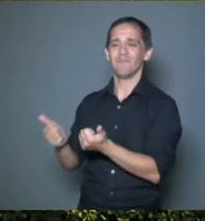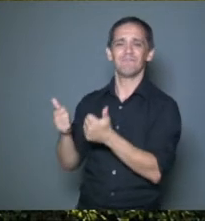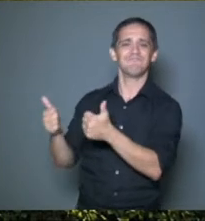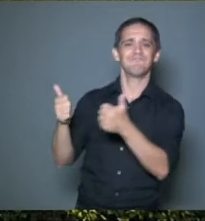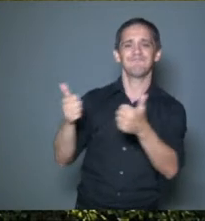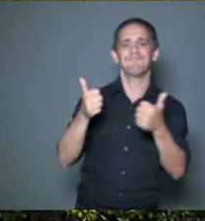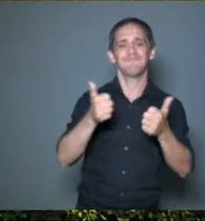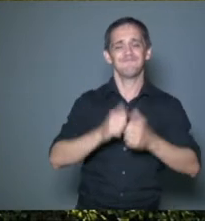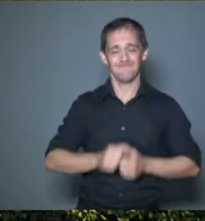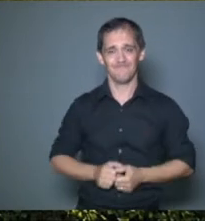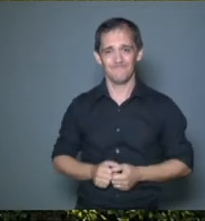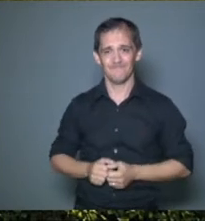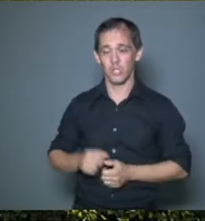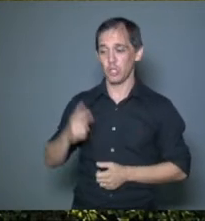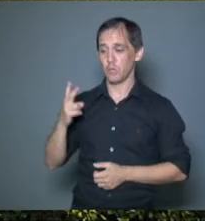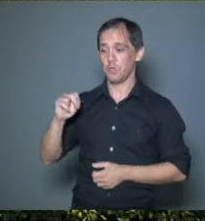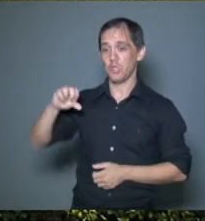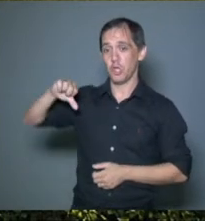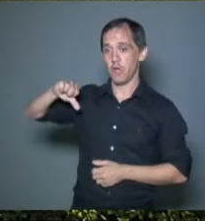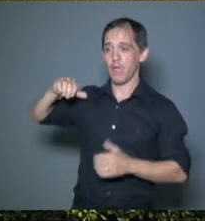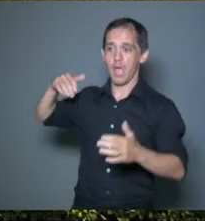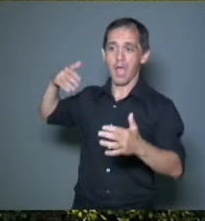So since